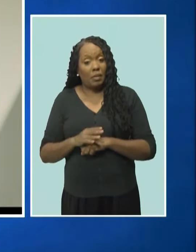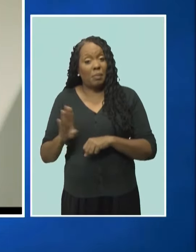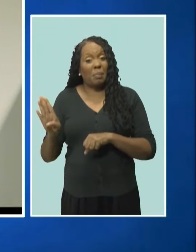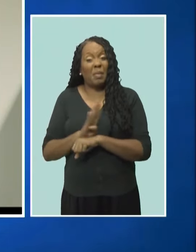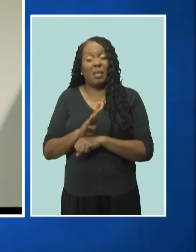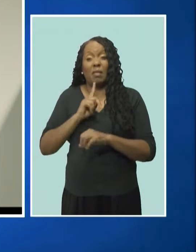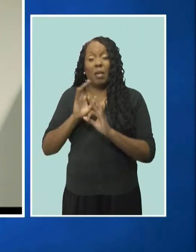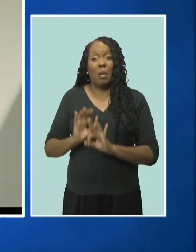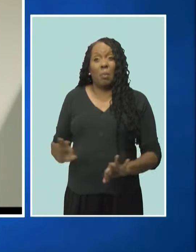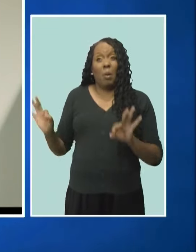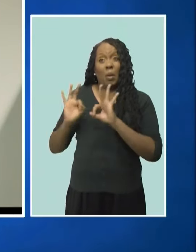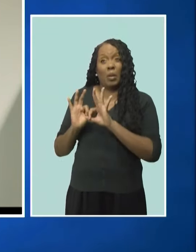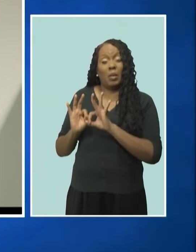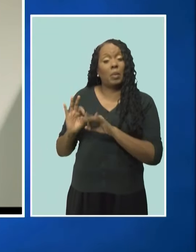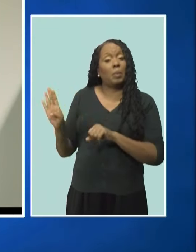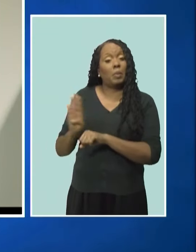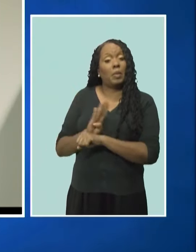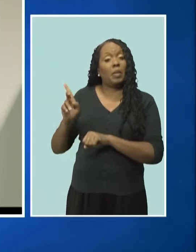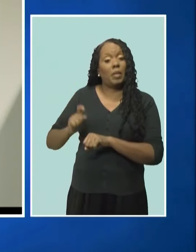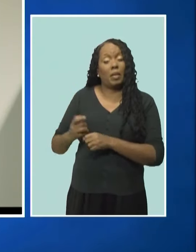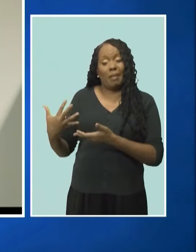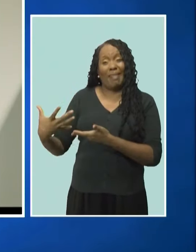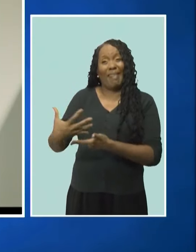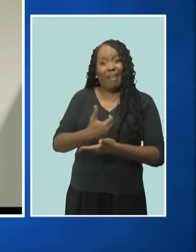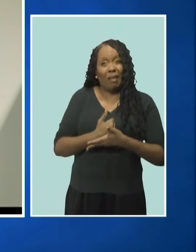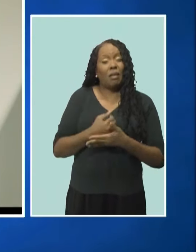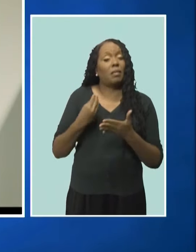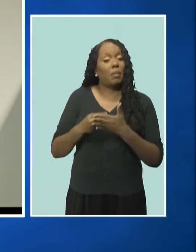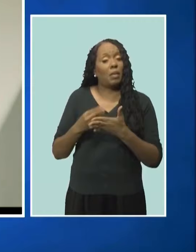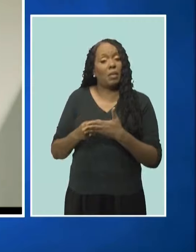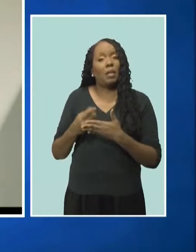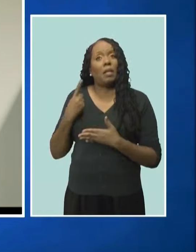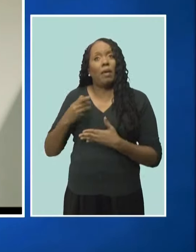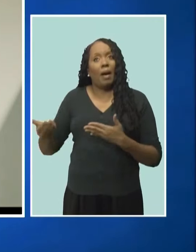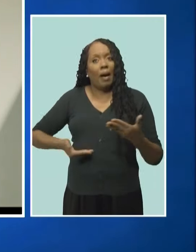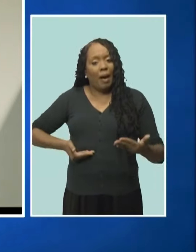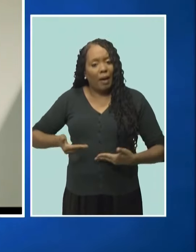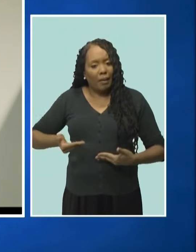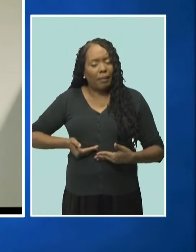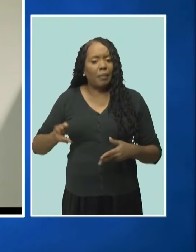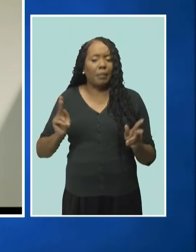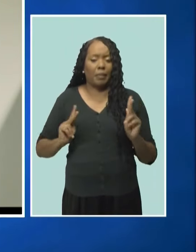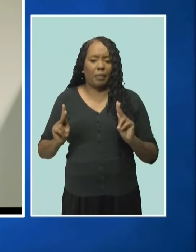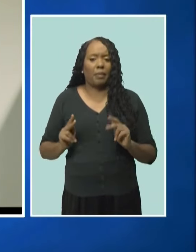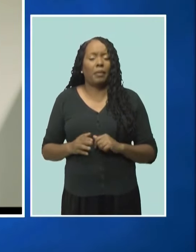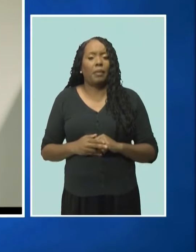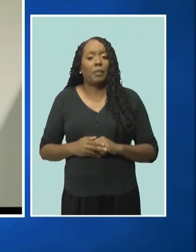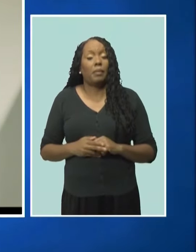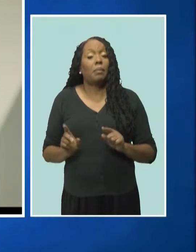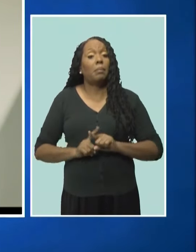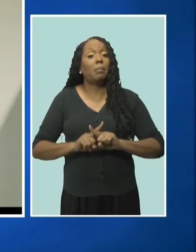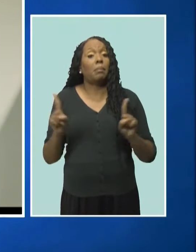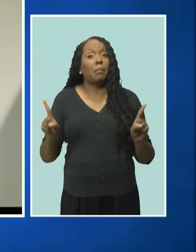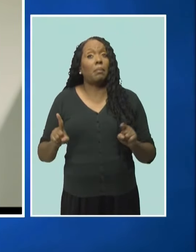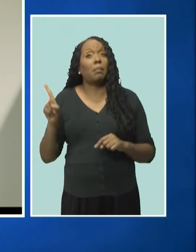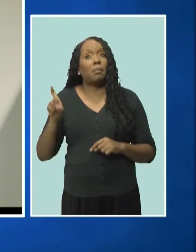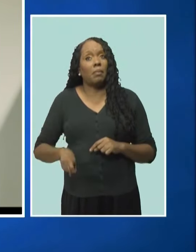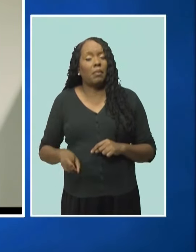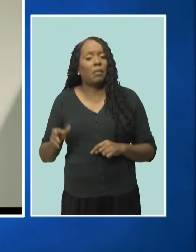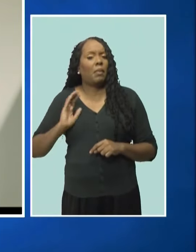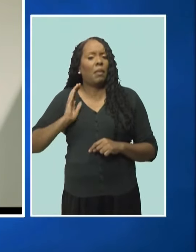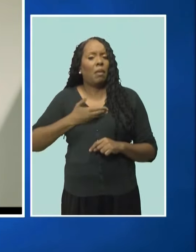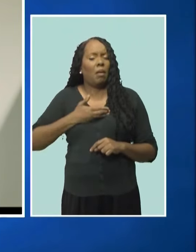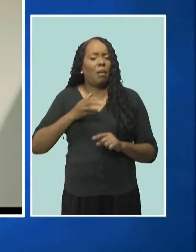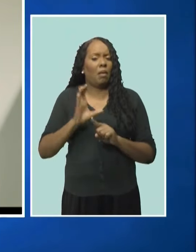have to make money to remain open and to hire us. But it must be about our